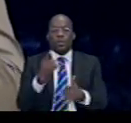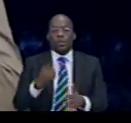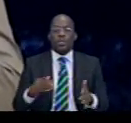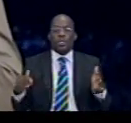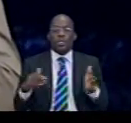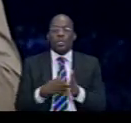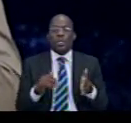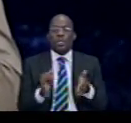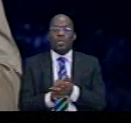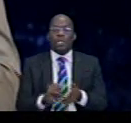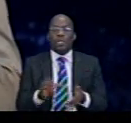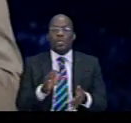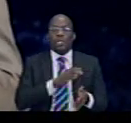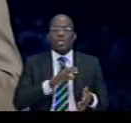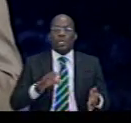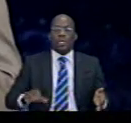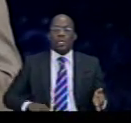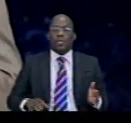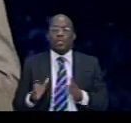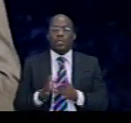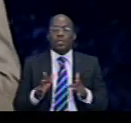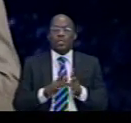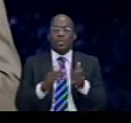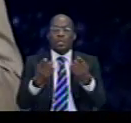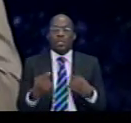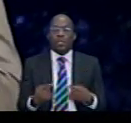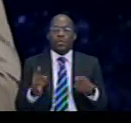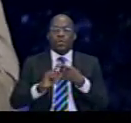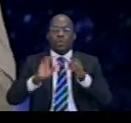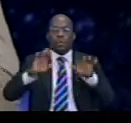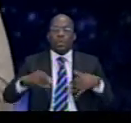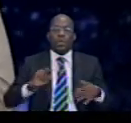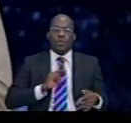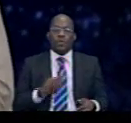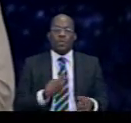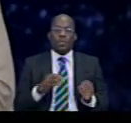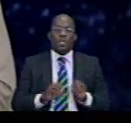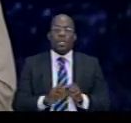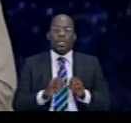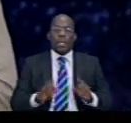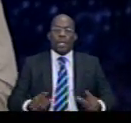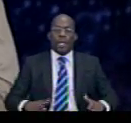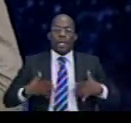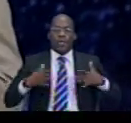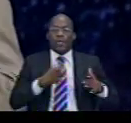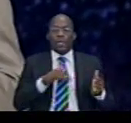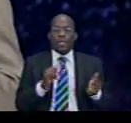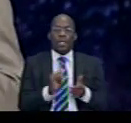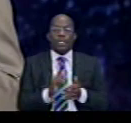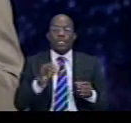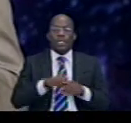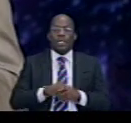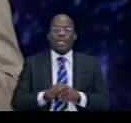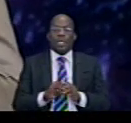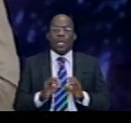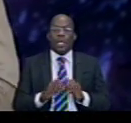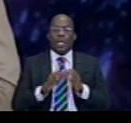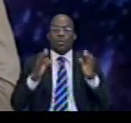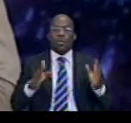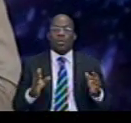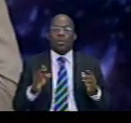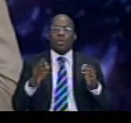Jesus indeed came to give us life, and that in abundance. Tonight is another